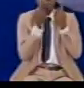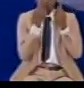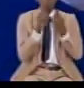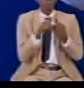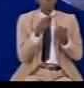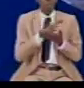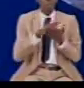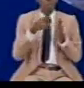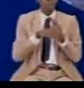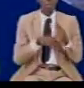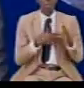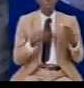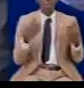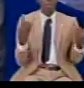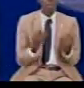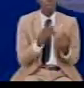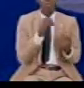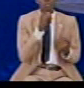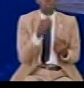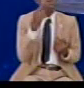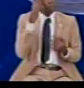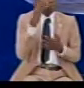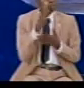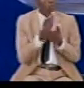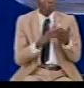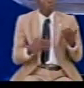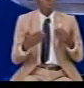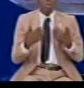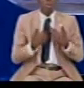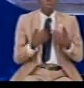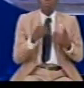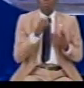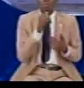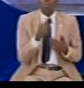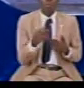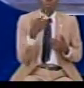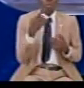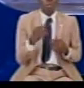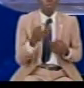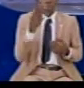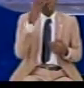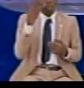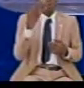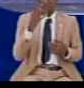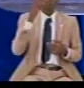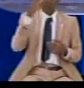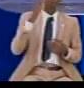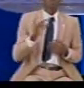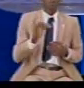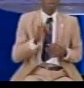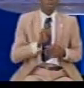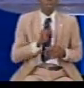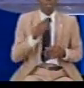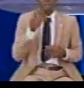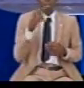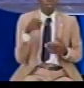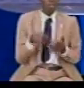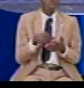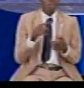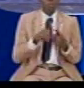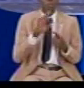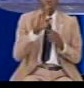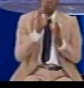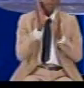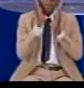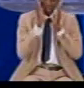sin not, for some have not the knowledge of God. I speak this to your shame. We're coming to